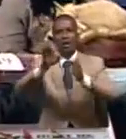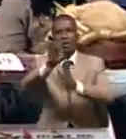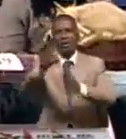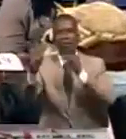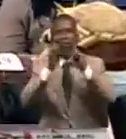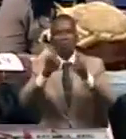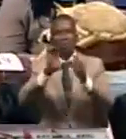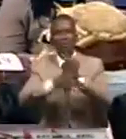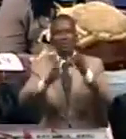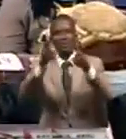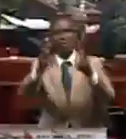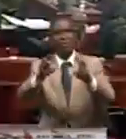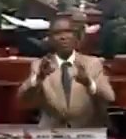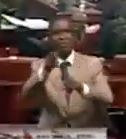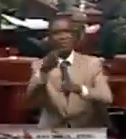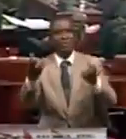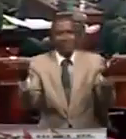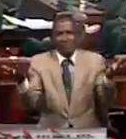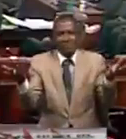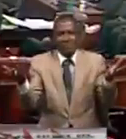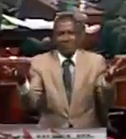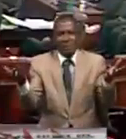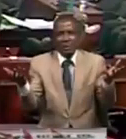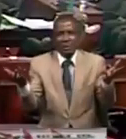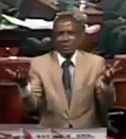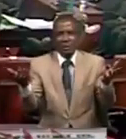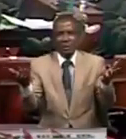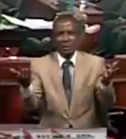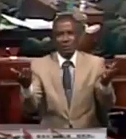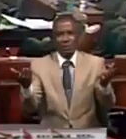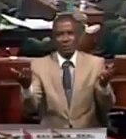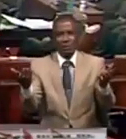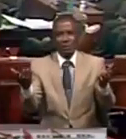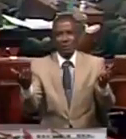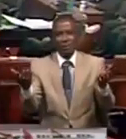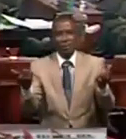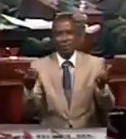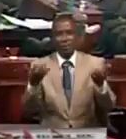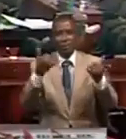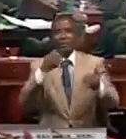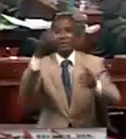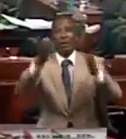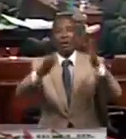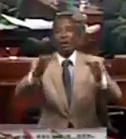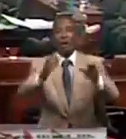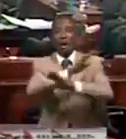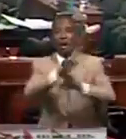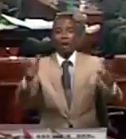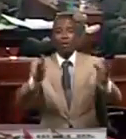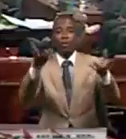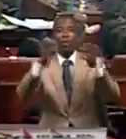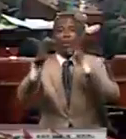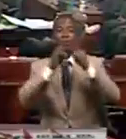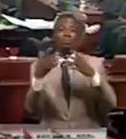No. If a party is called upon to testify, and then he tells the court, I do not intend to testify,